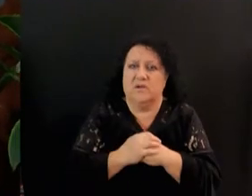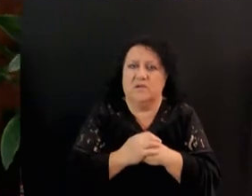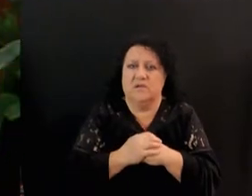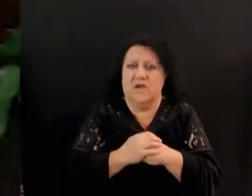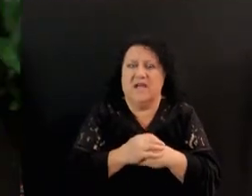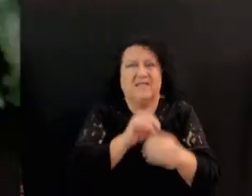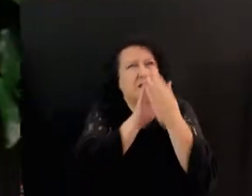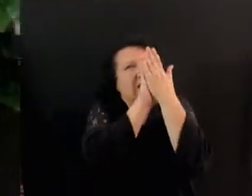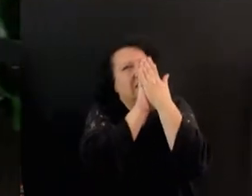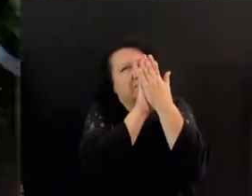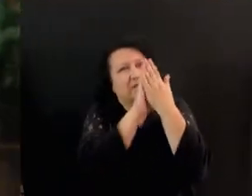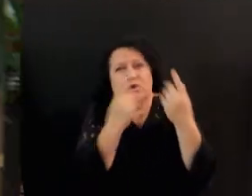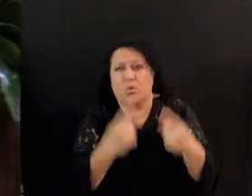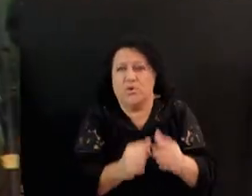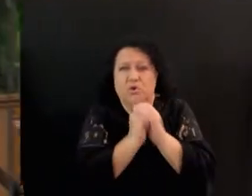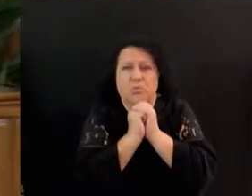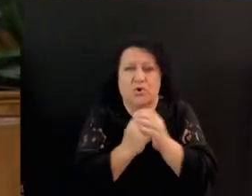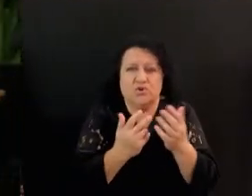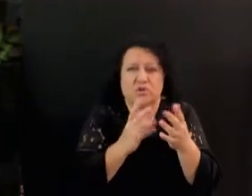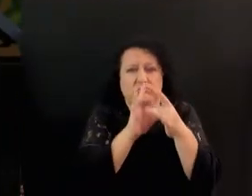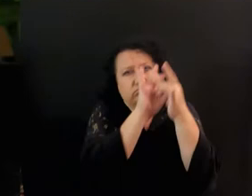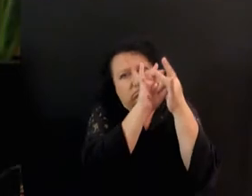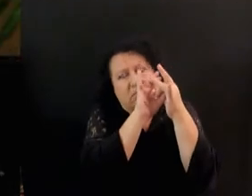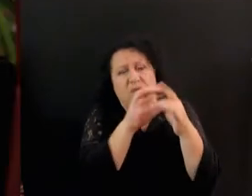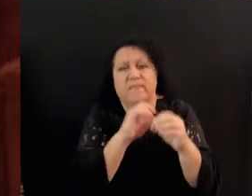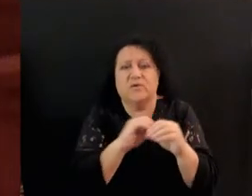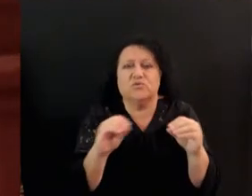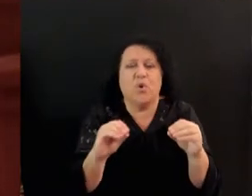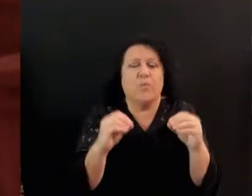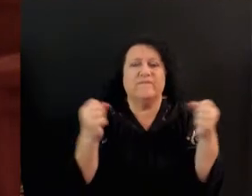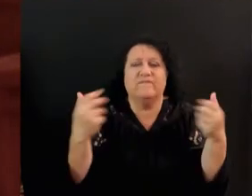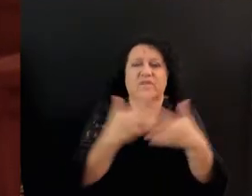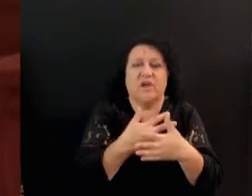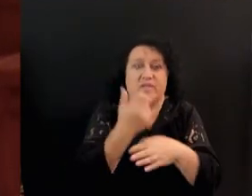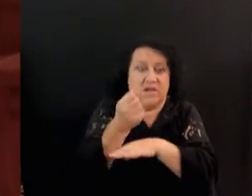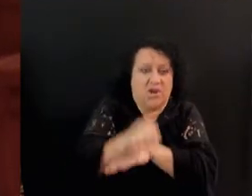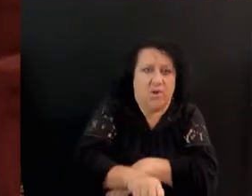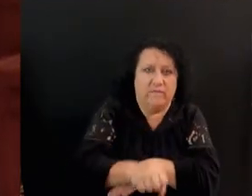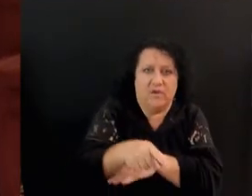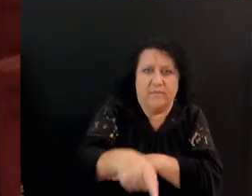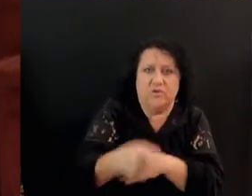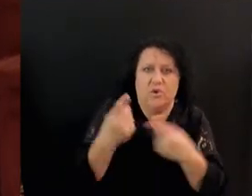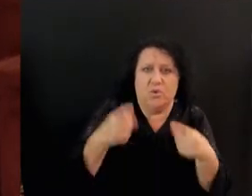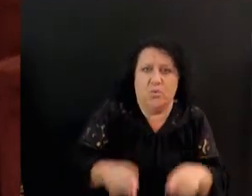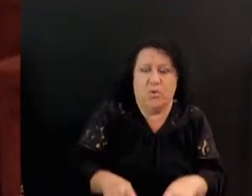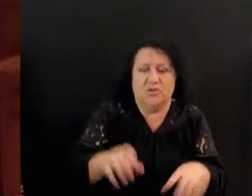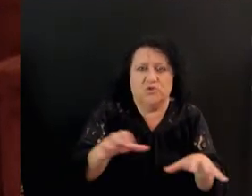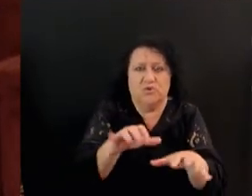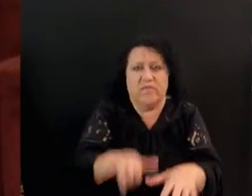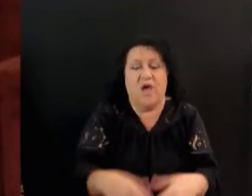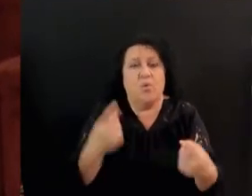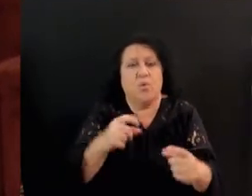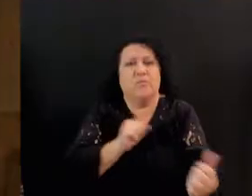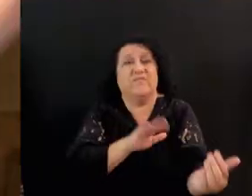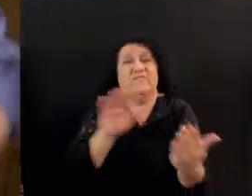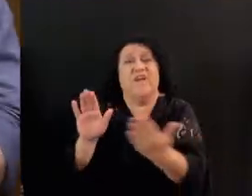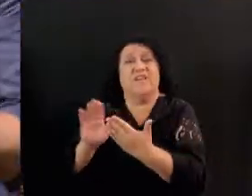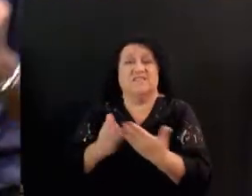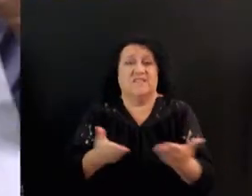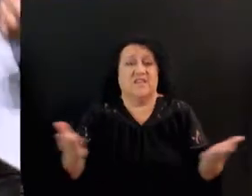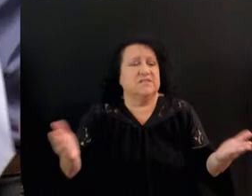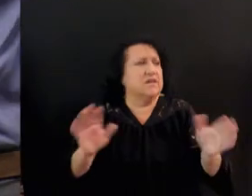There is no fear that can overwhelm you in that. And so whatever we face, again, I'm not talking about just